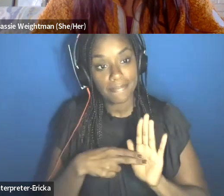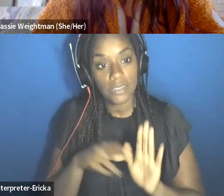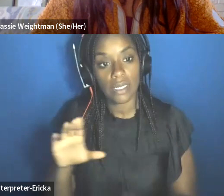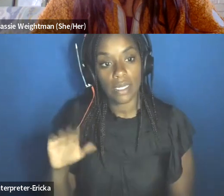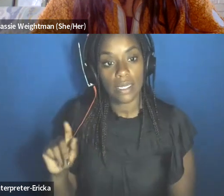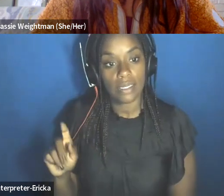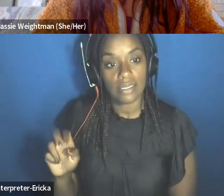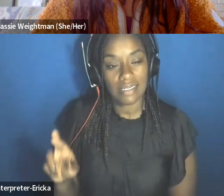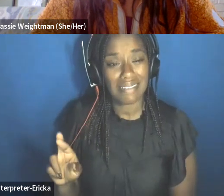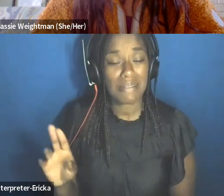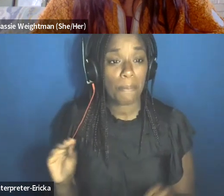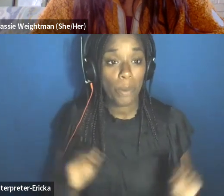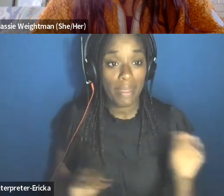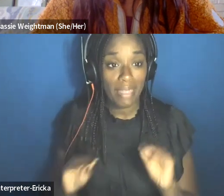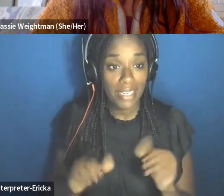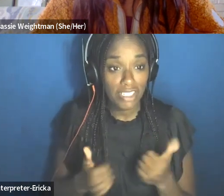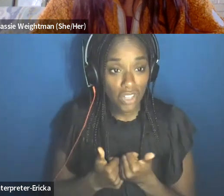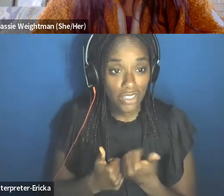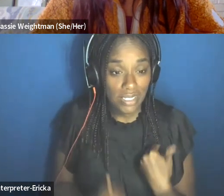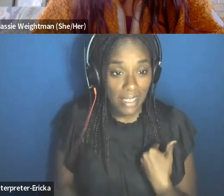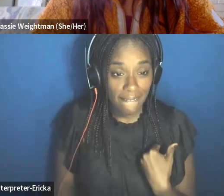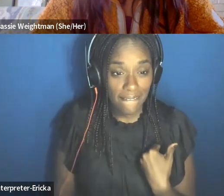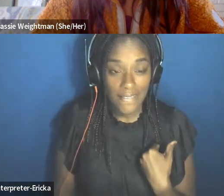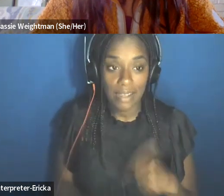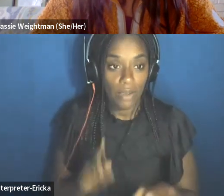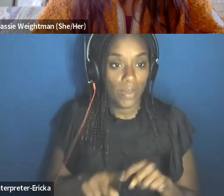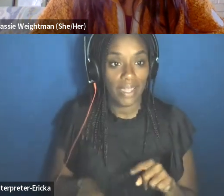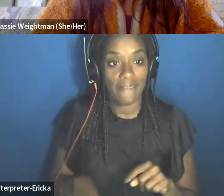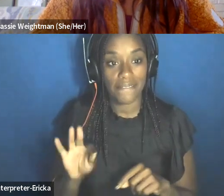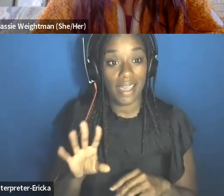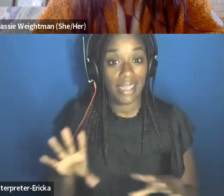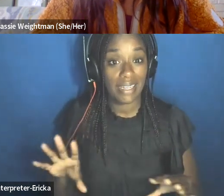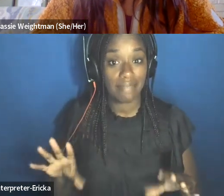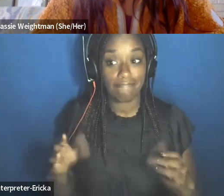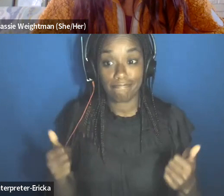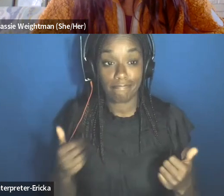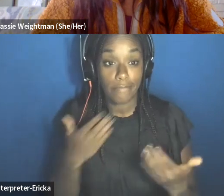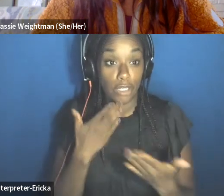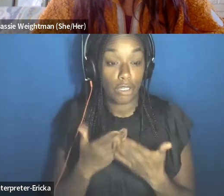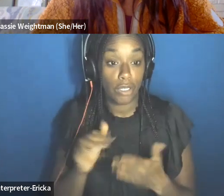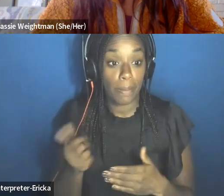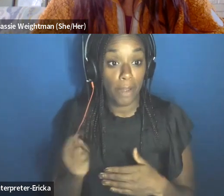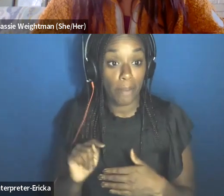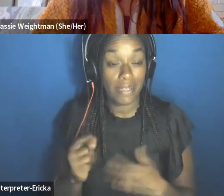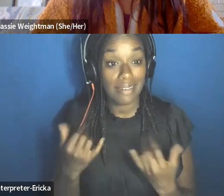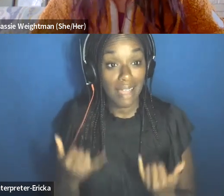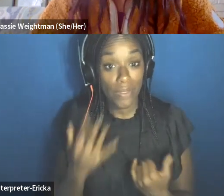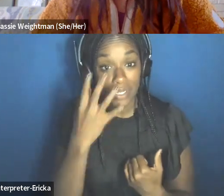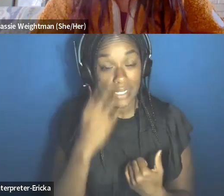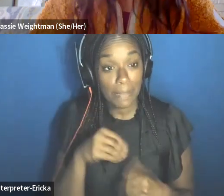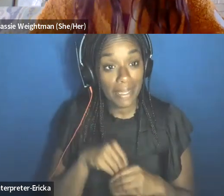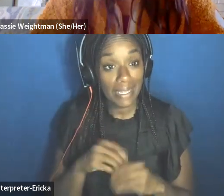They have some mobility challenges, and we cannot find them an accessible apartment. So they're sleeping in a tent, and